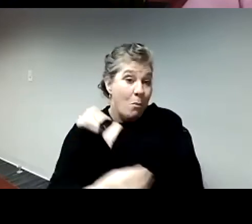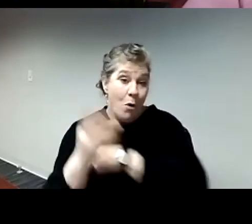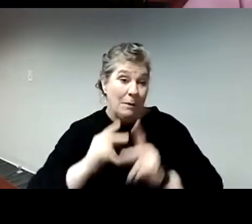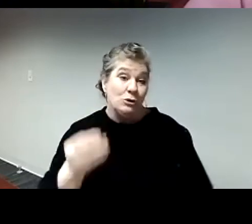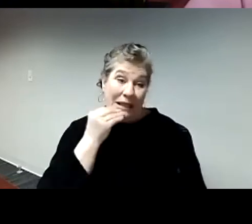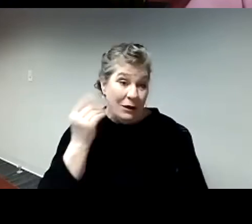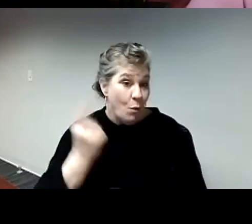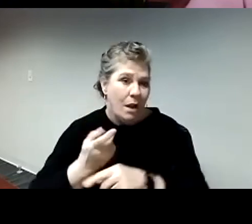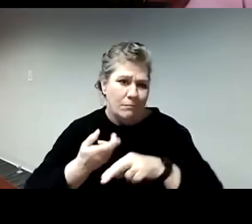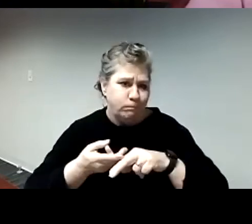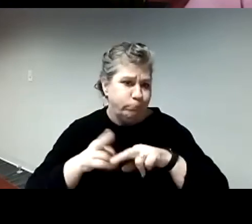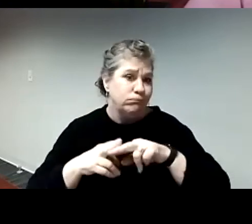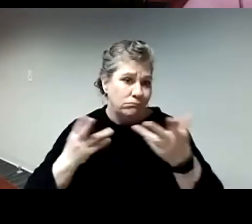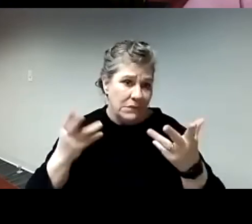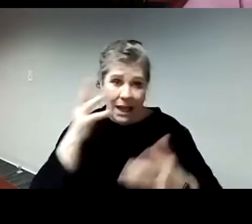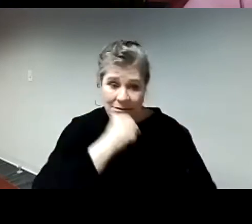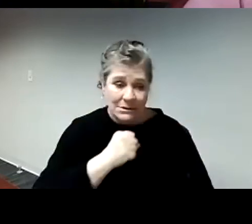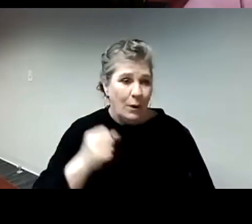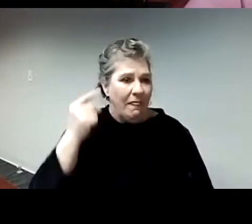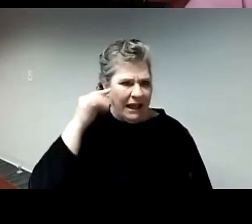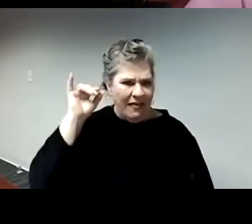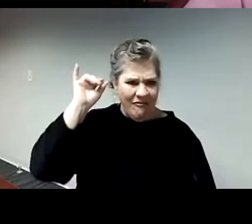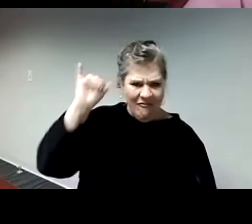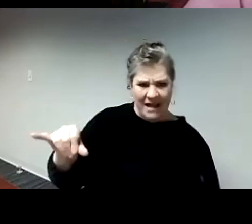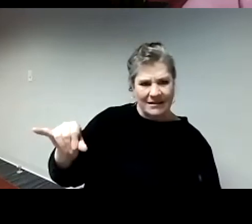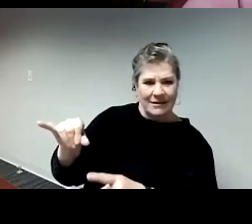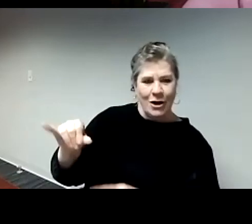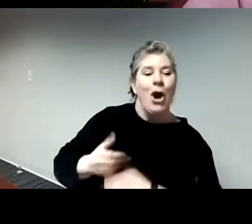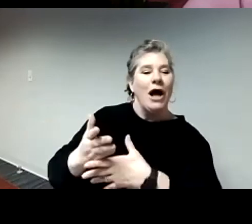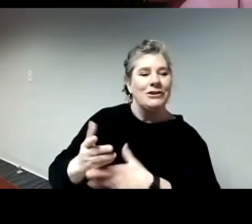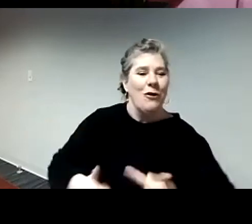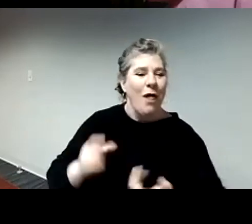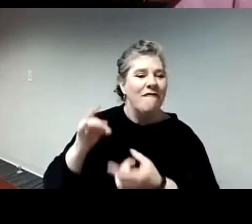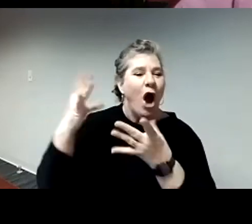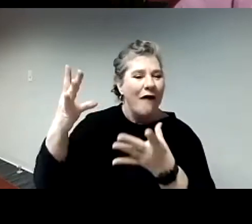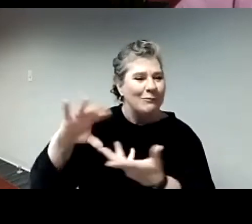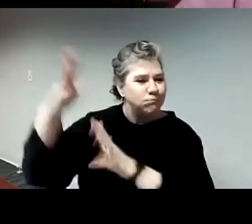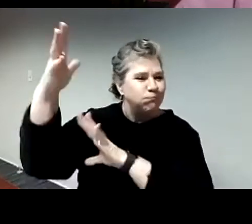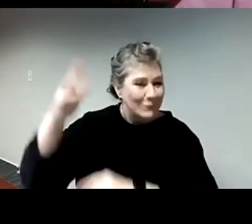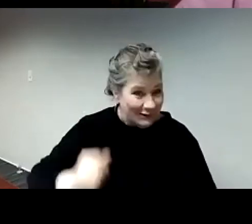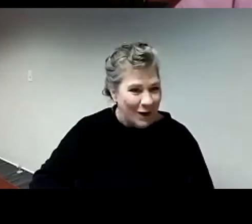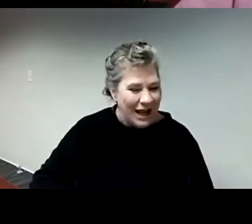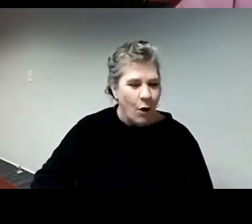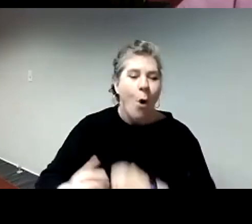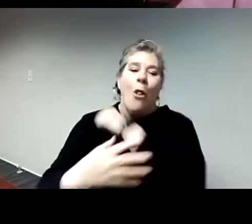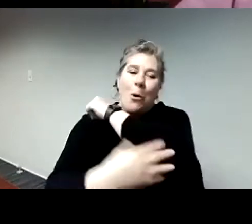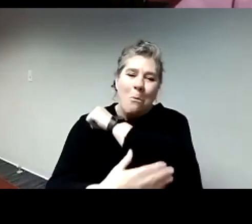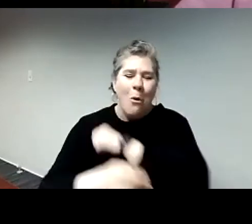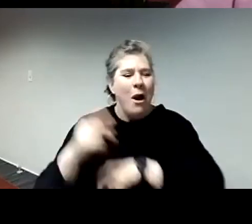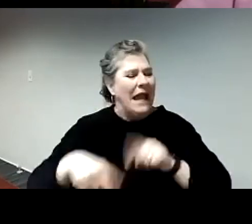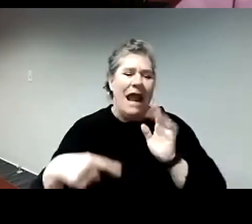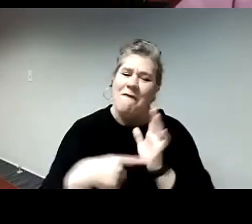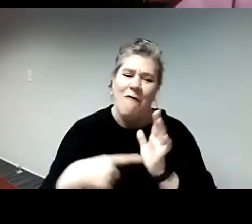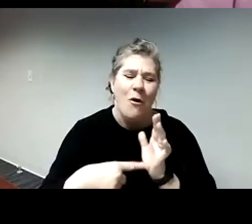because we think that that's the thing that makes their lives horrible, that they're poor and so they can't manage their